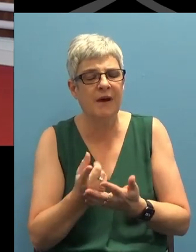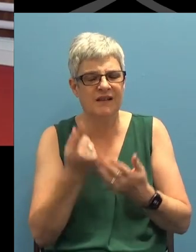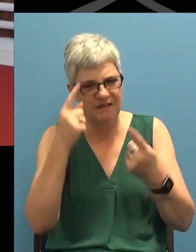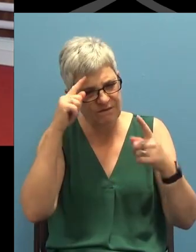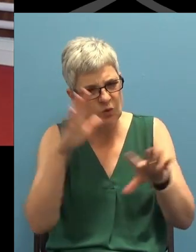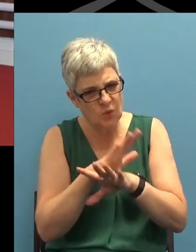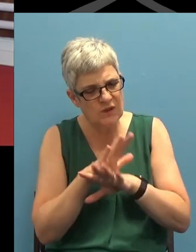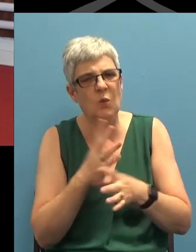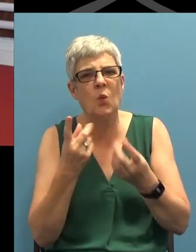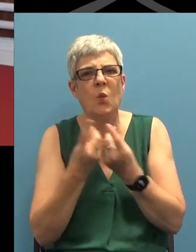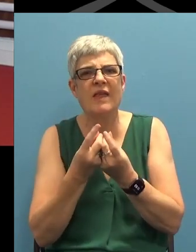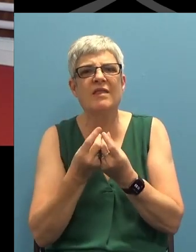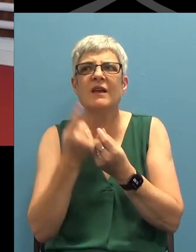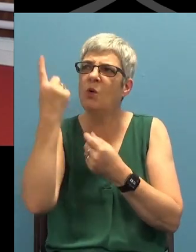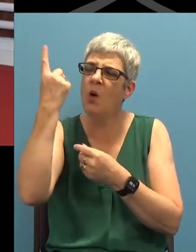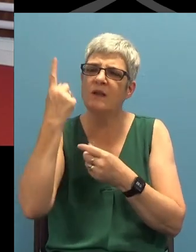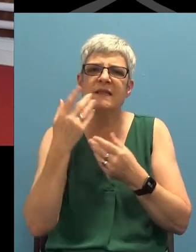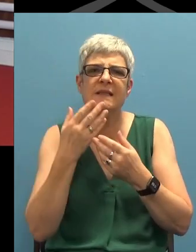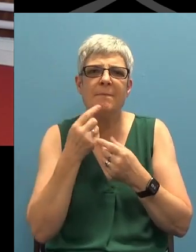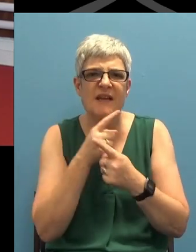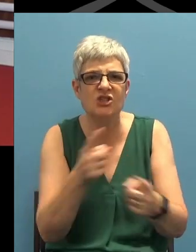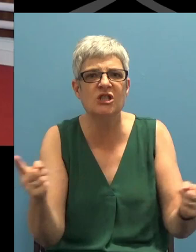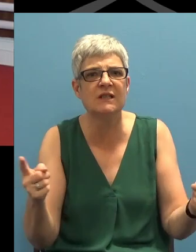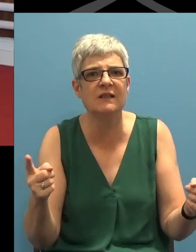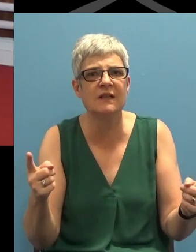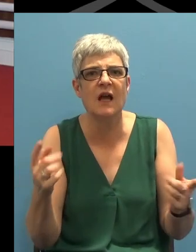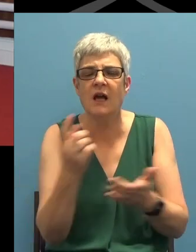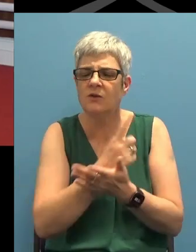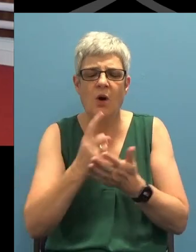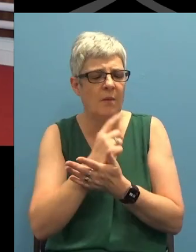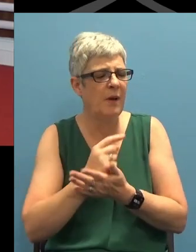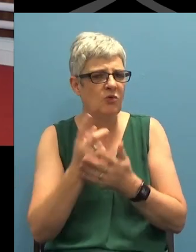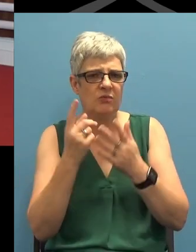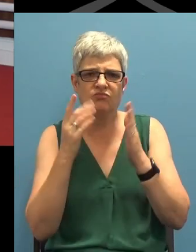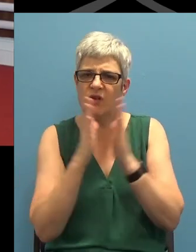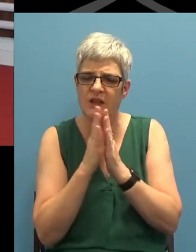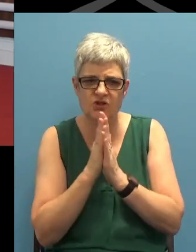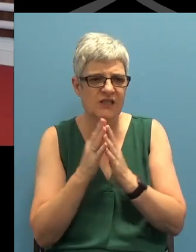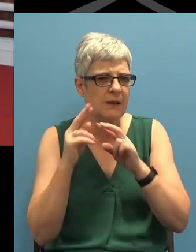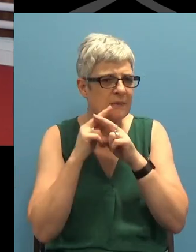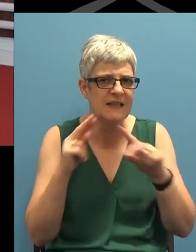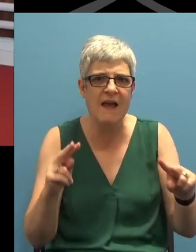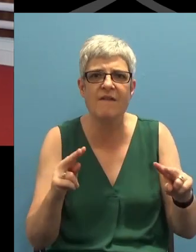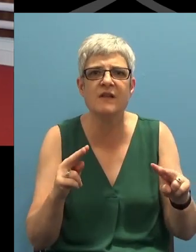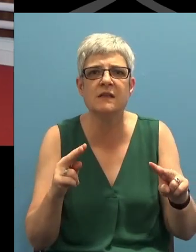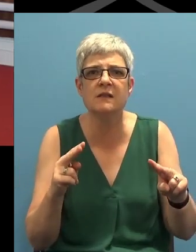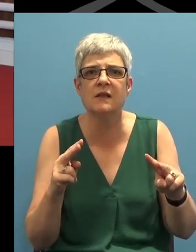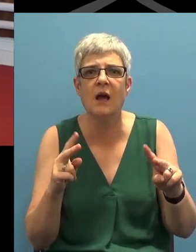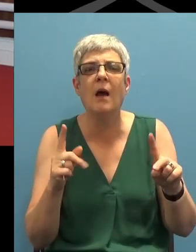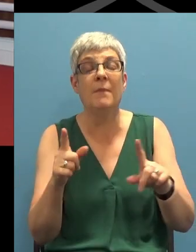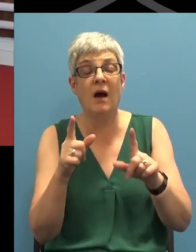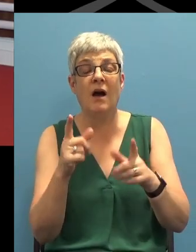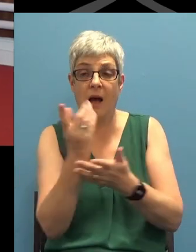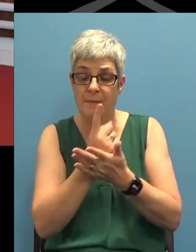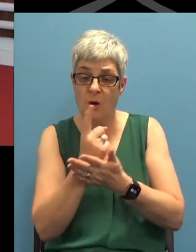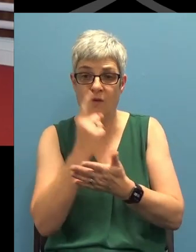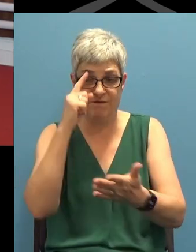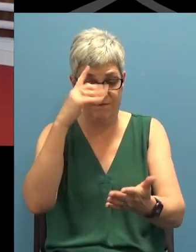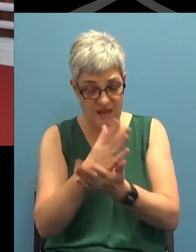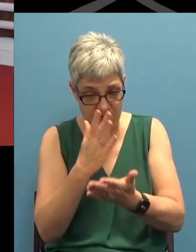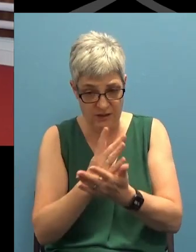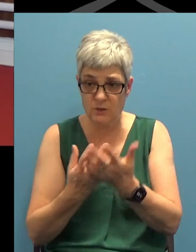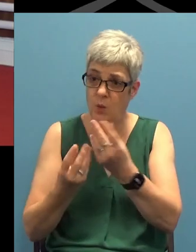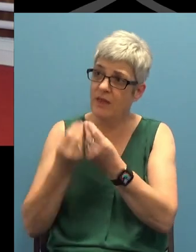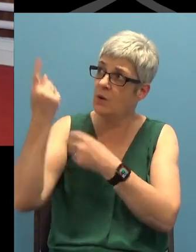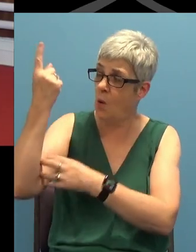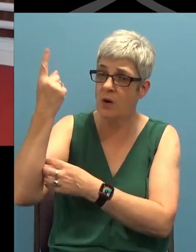of God. It wasn't about religious observance in the first instance, so much as about faithfulness to God